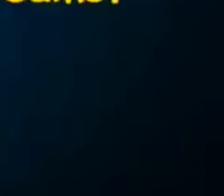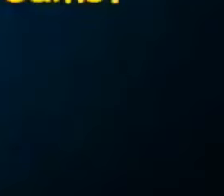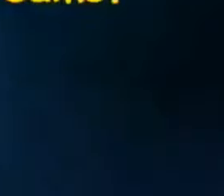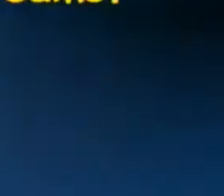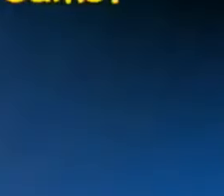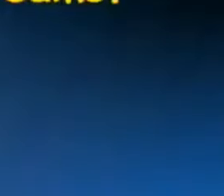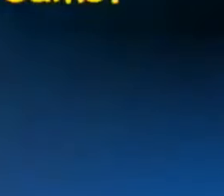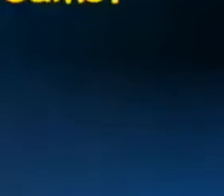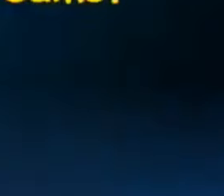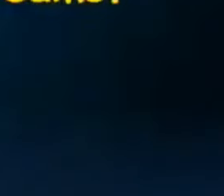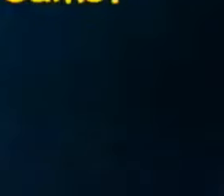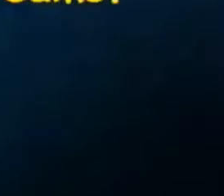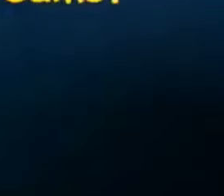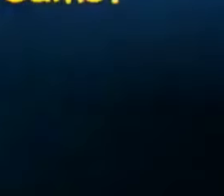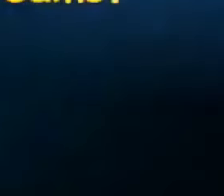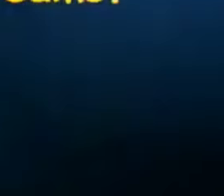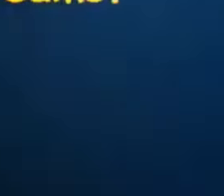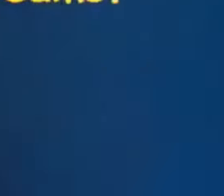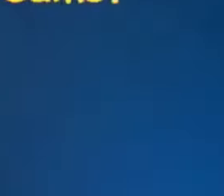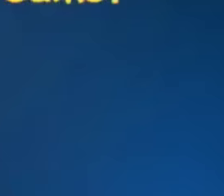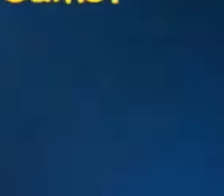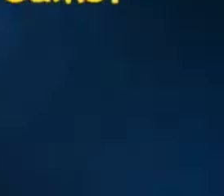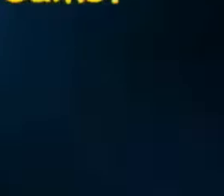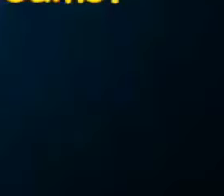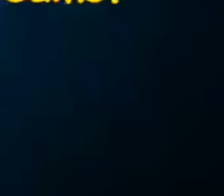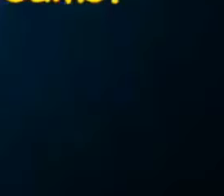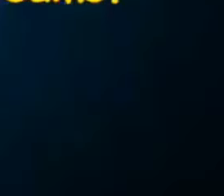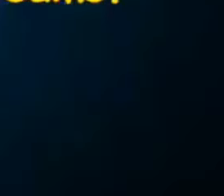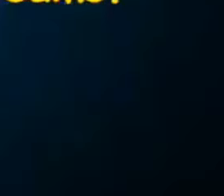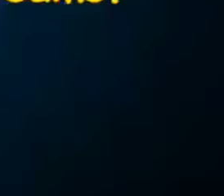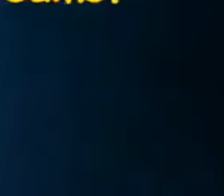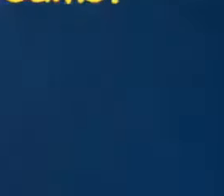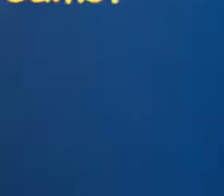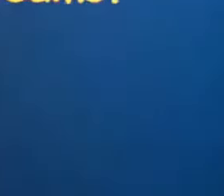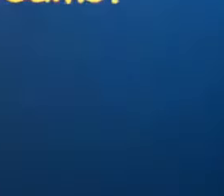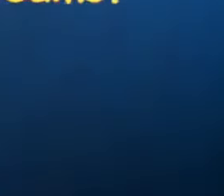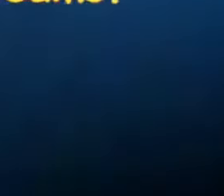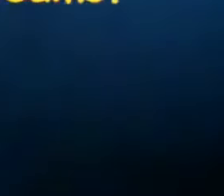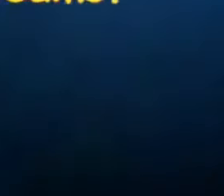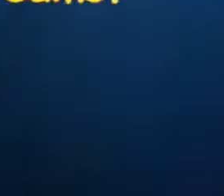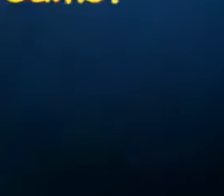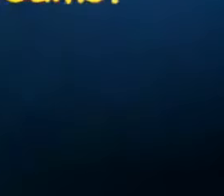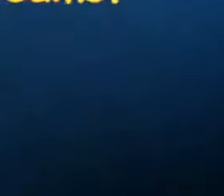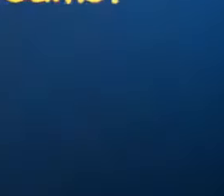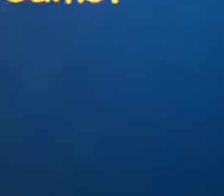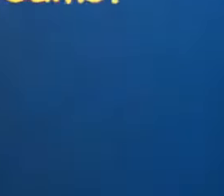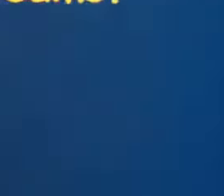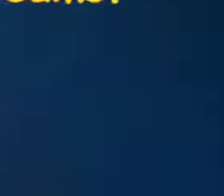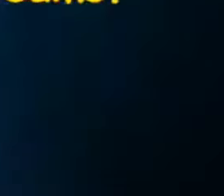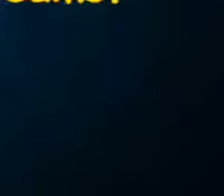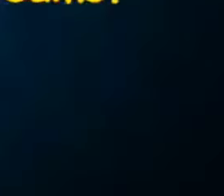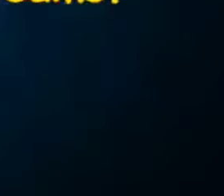before. No, but that was just a dream. Now so now you die and I was.